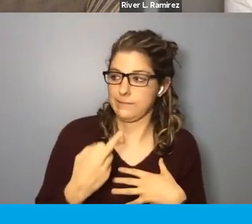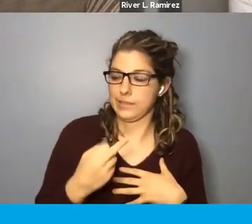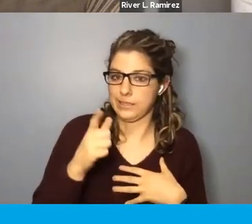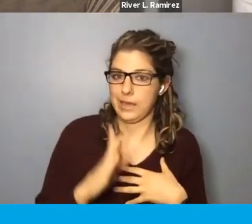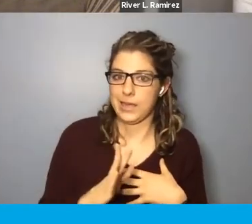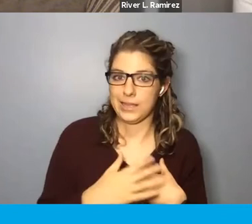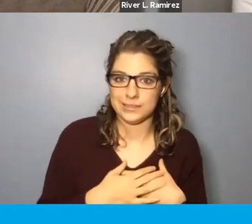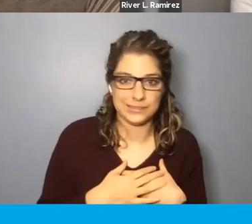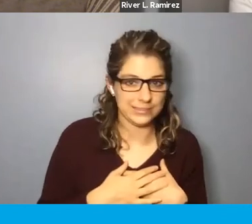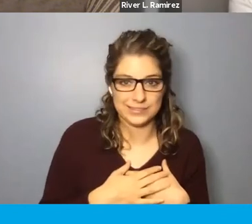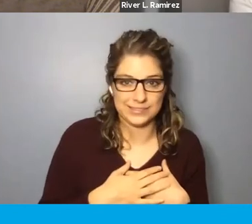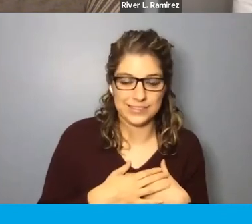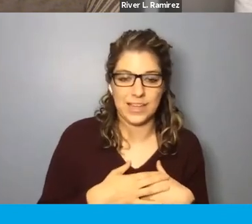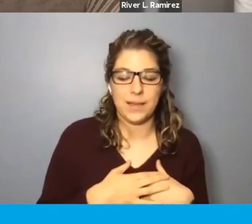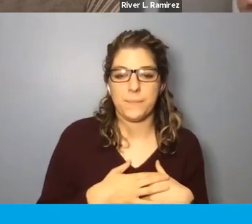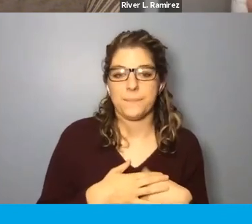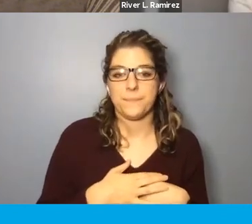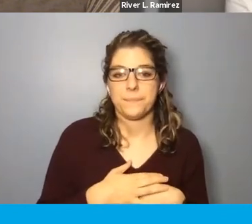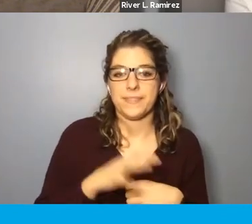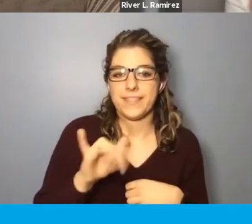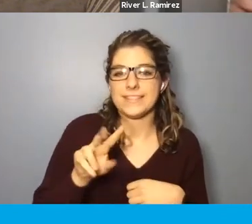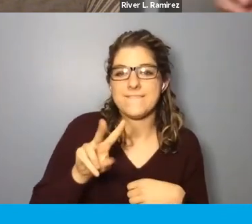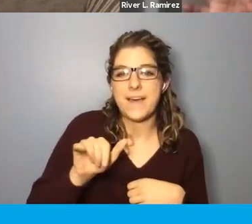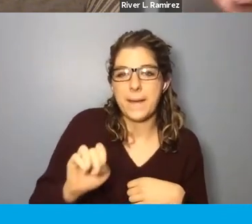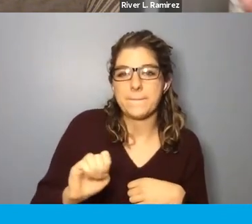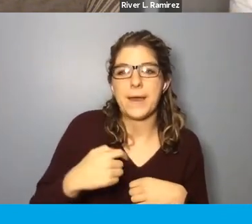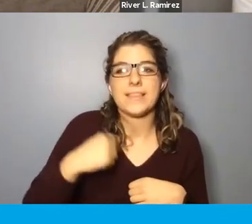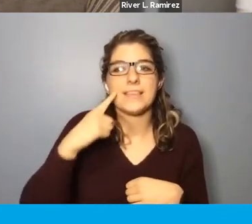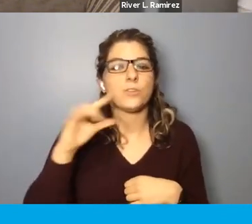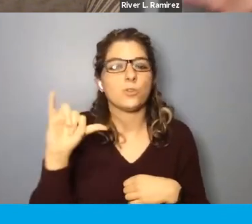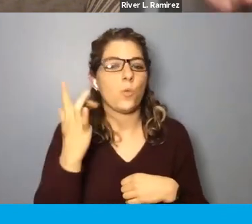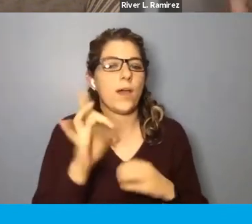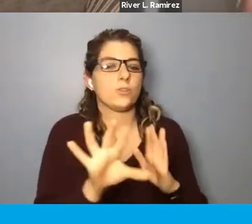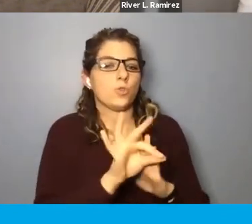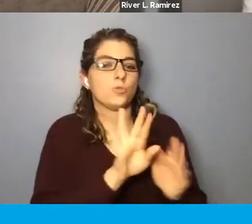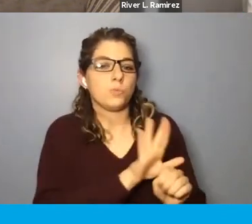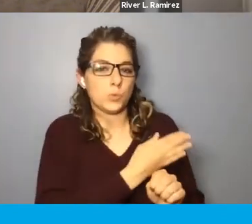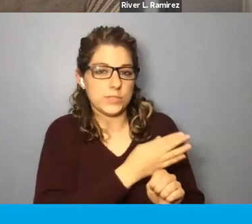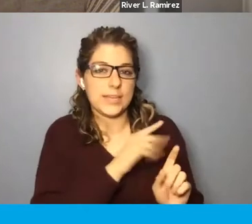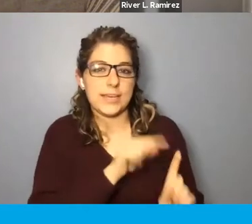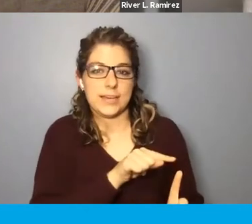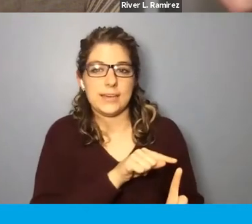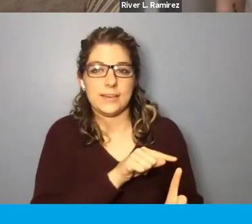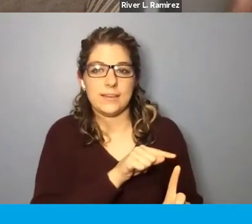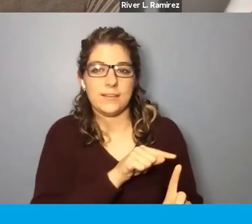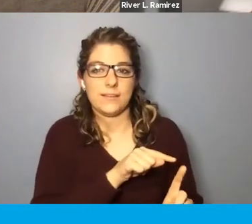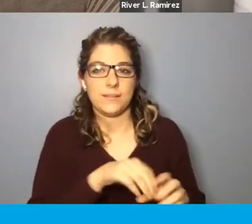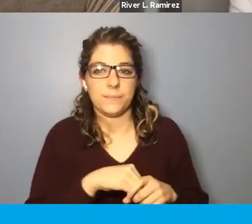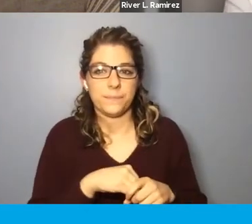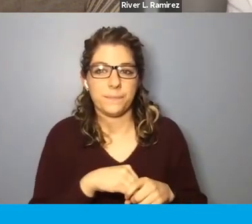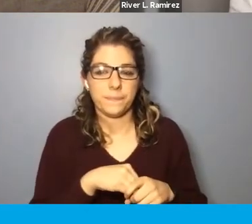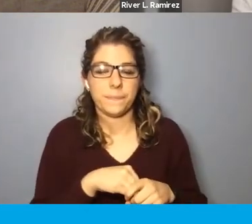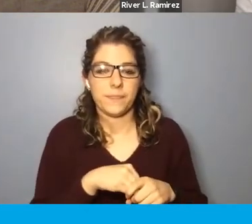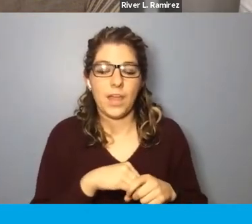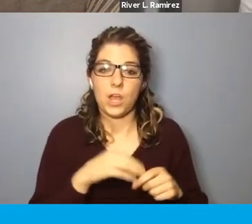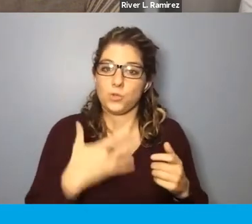God. Right. That's the vibe. And I think that's also why I chose music. You know, usually I speak